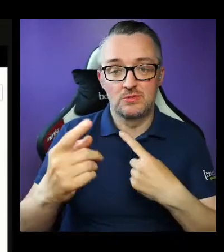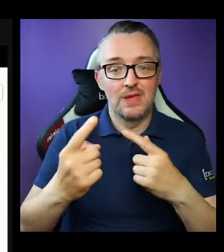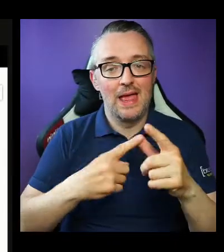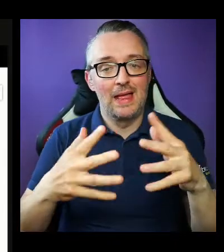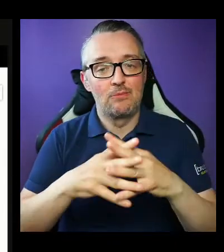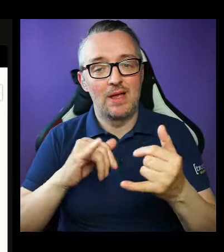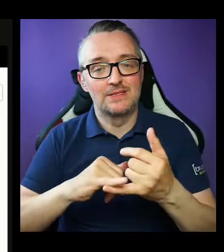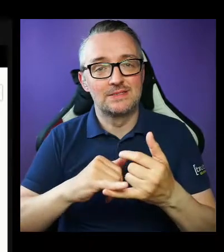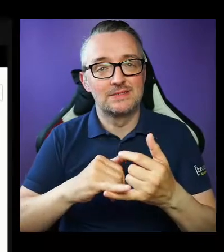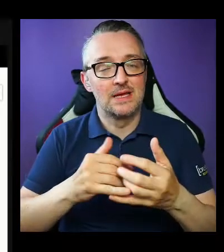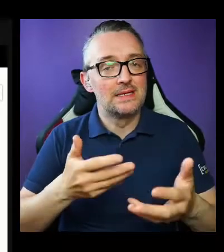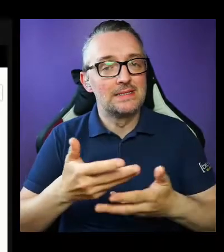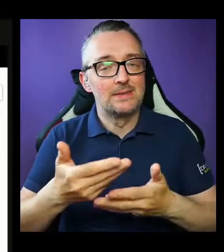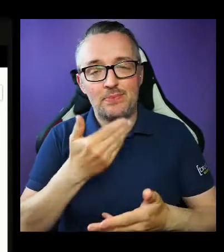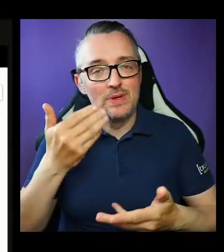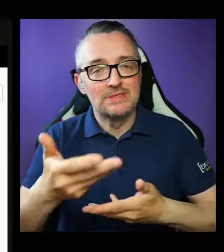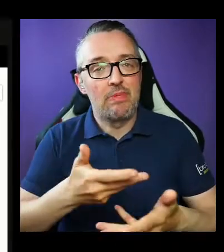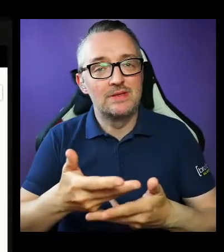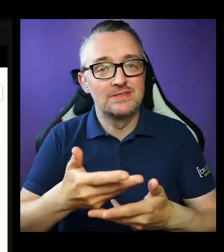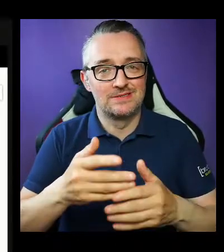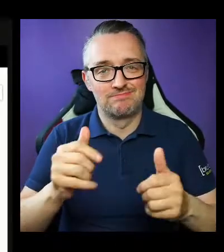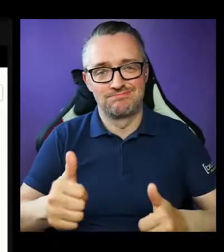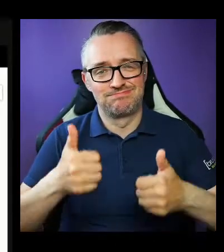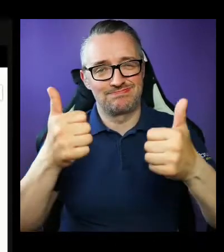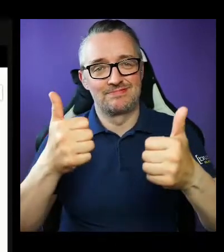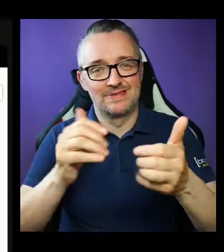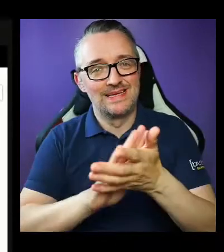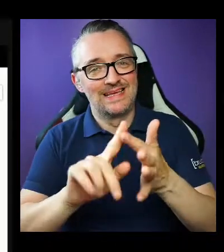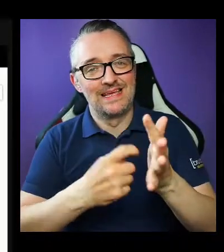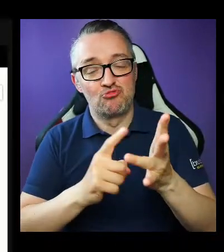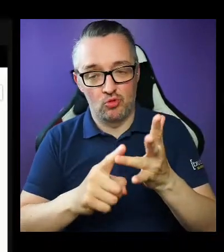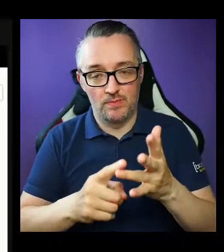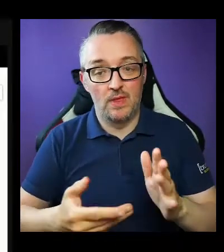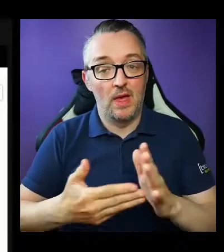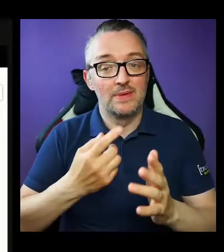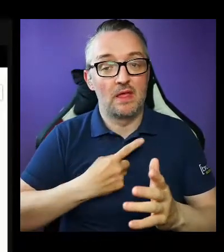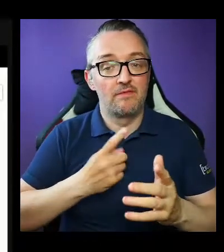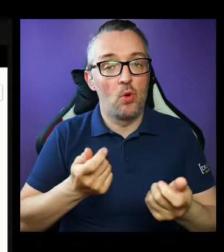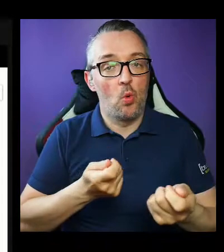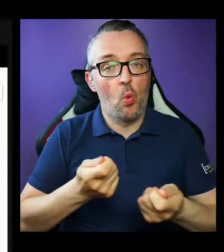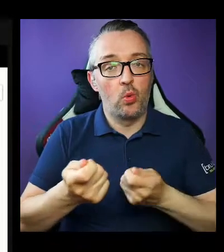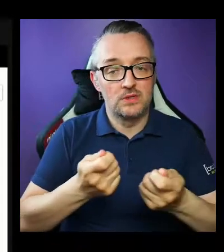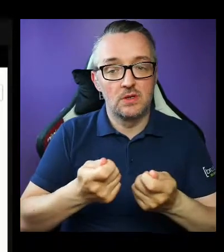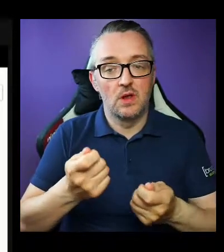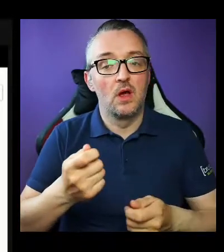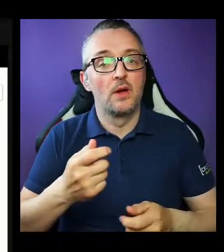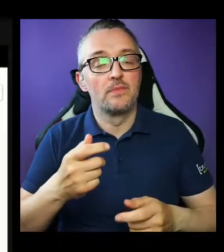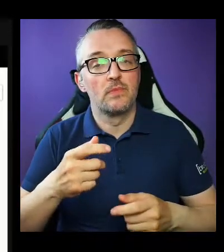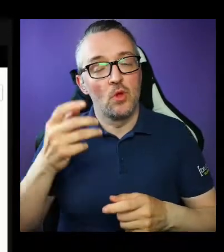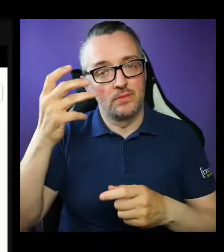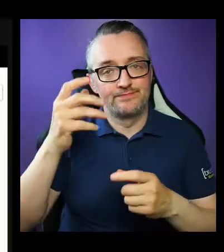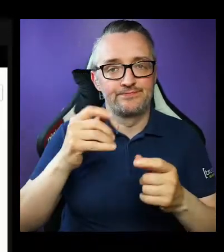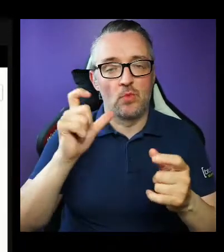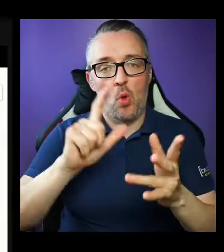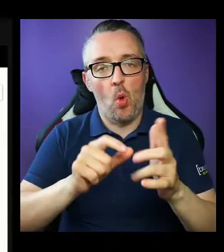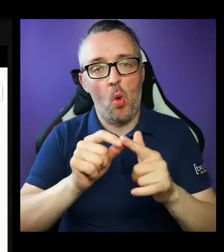AWS serverless hero. And I'm also the coordinator of the AWS community in Copenhagen. So if you're